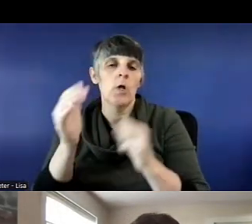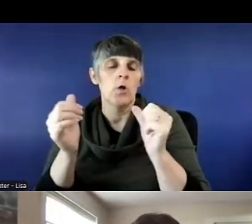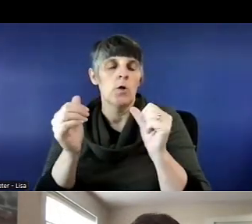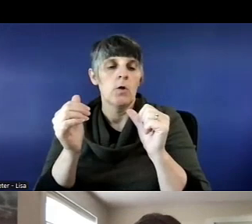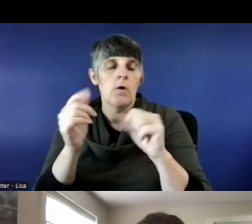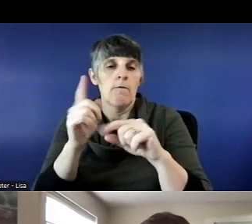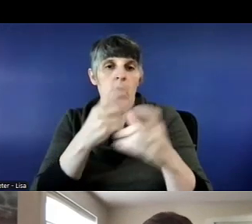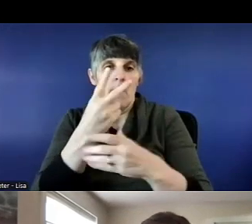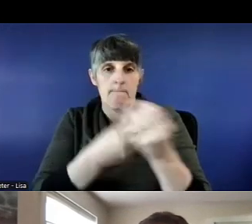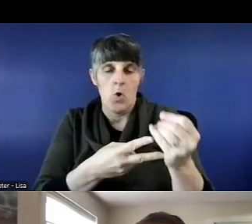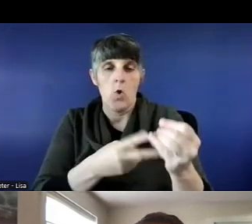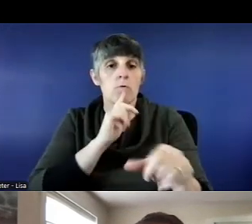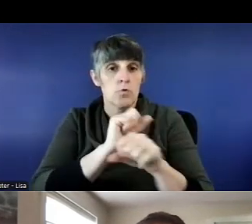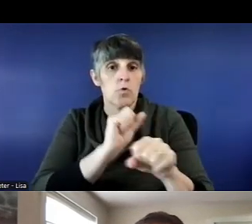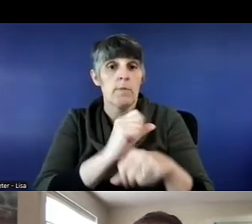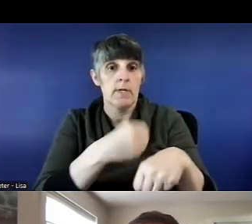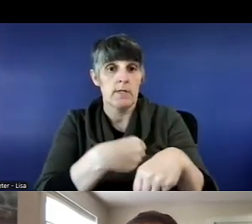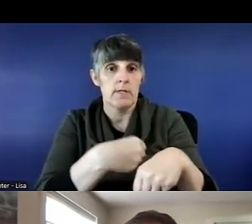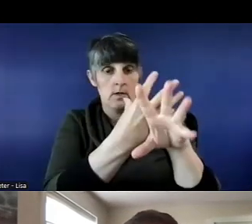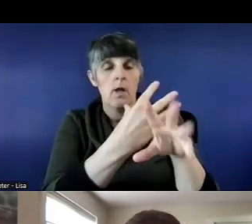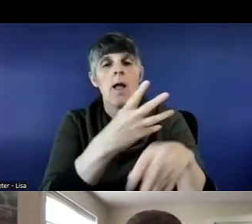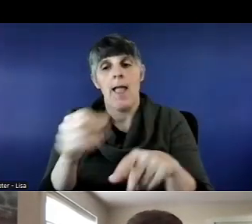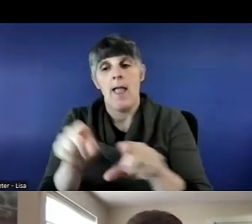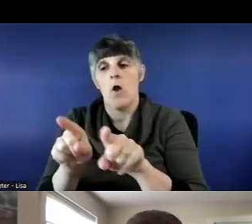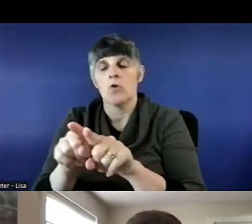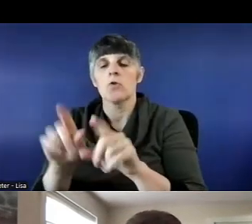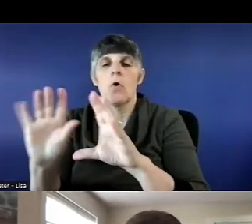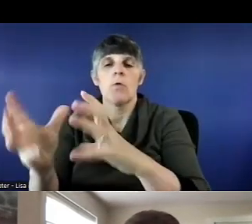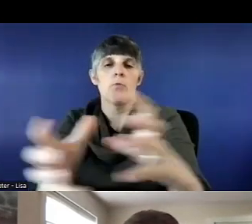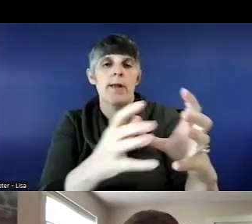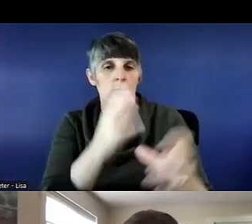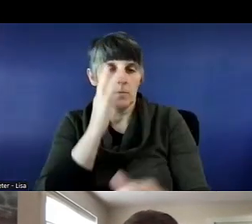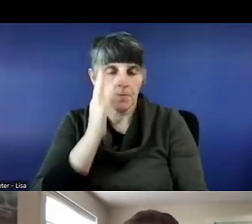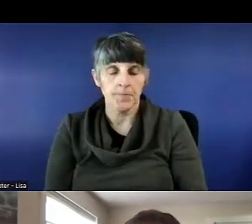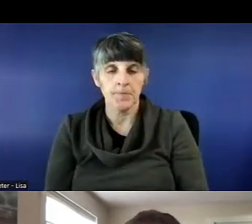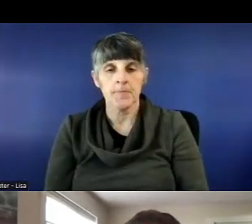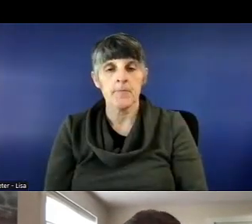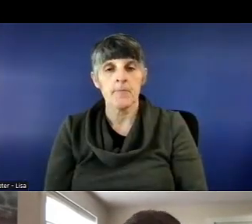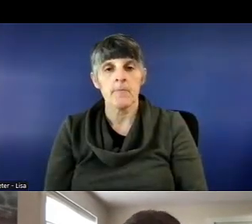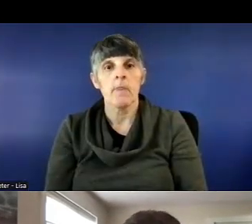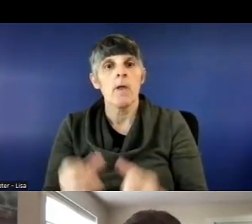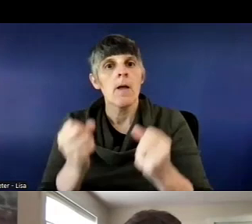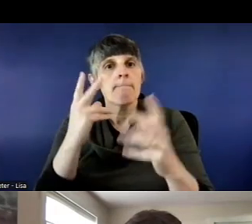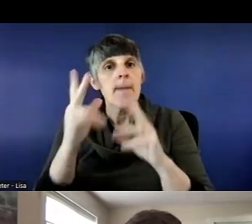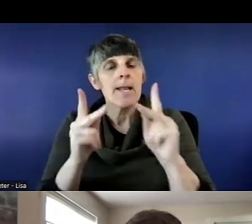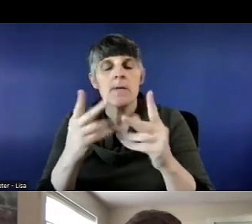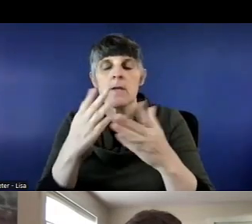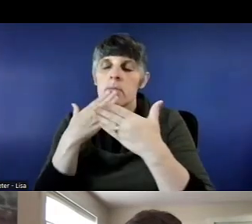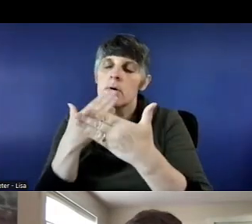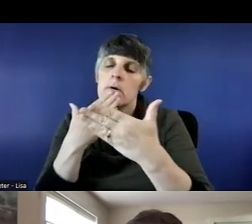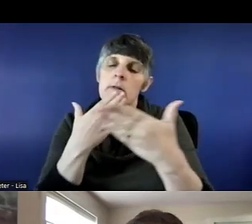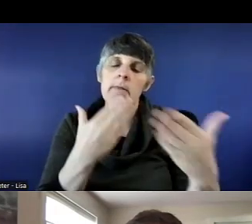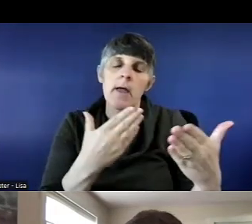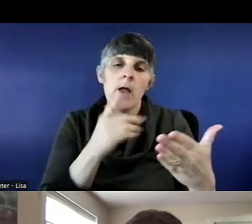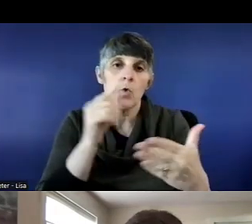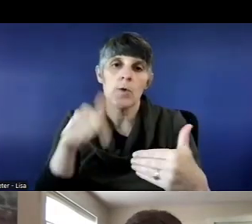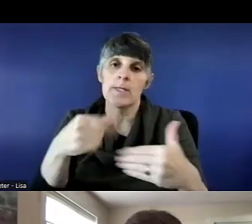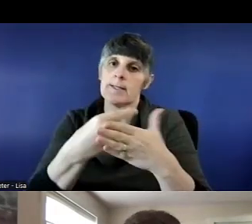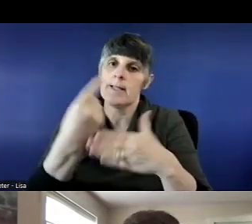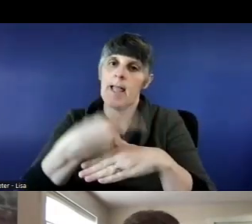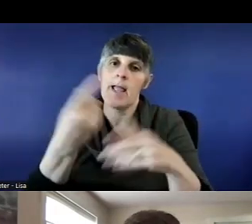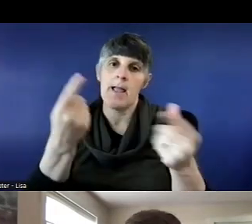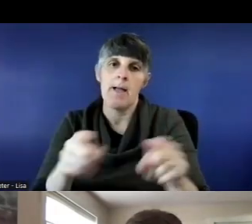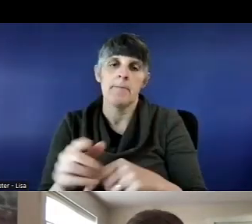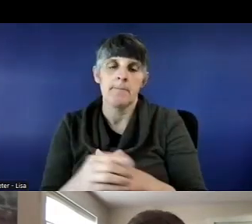from both the webinar portion as well as the breakout rooms. There are many people to thank who made this day